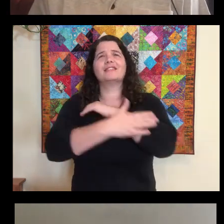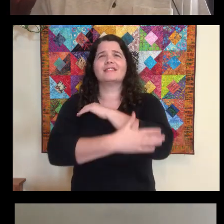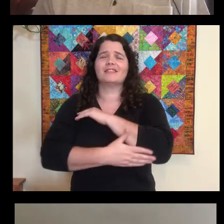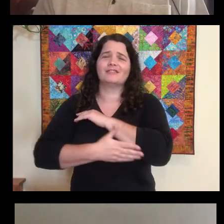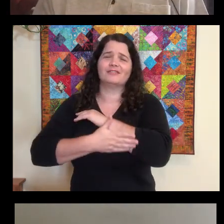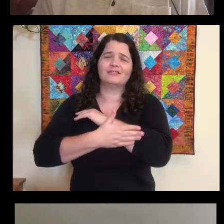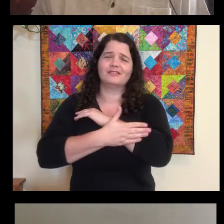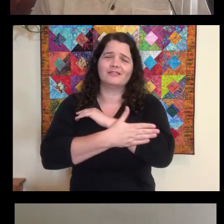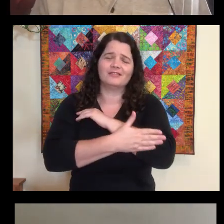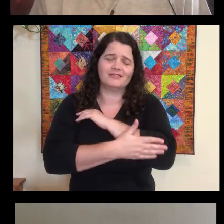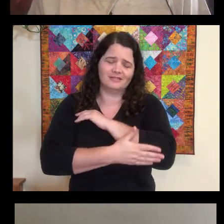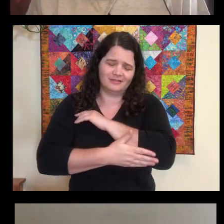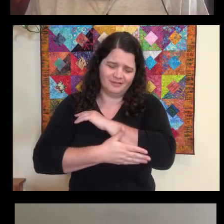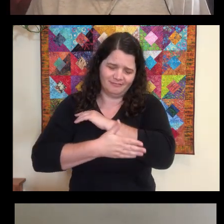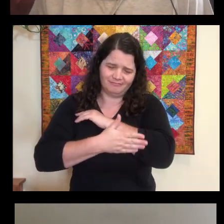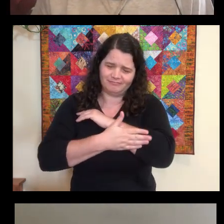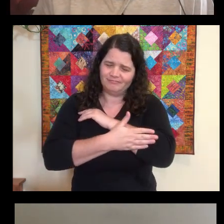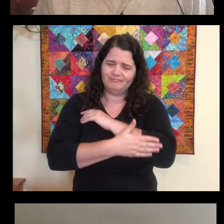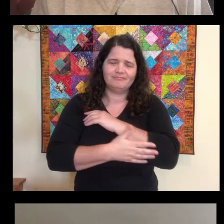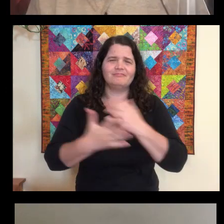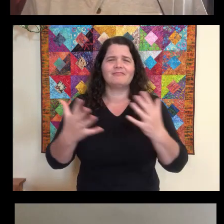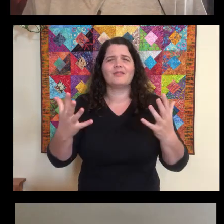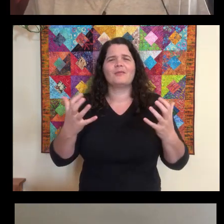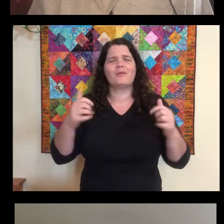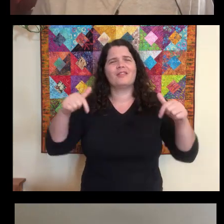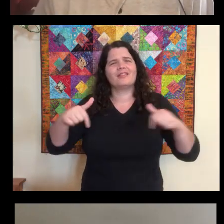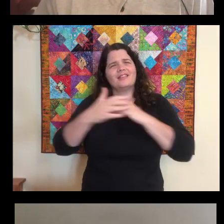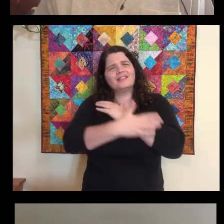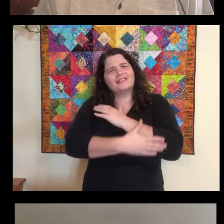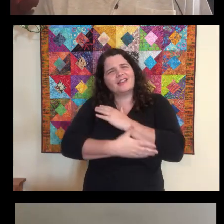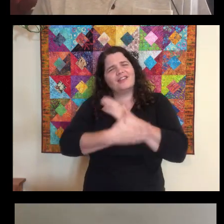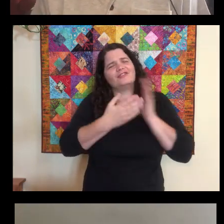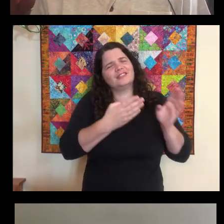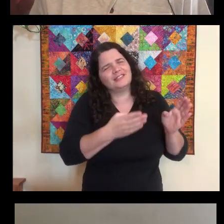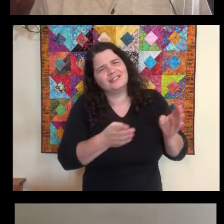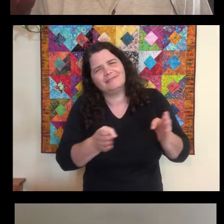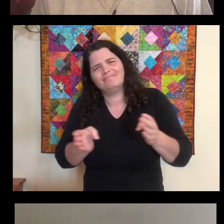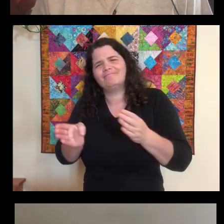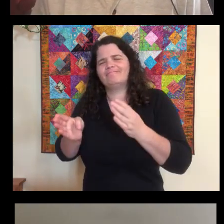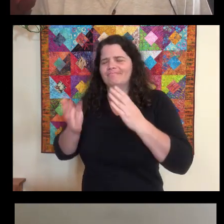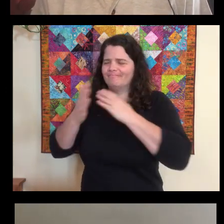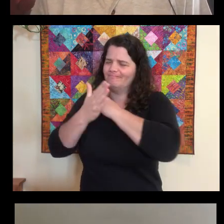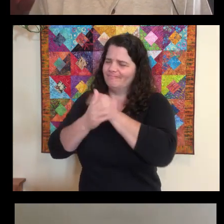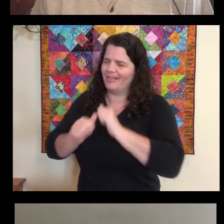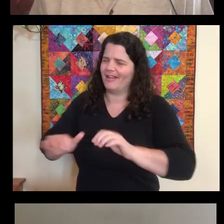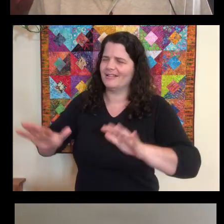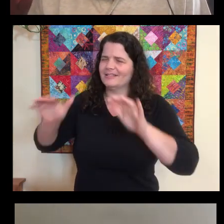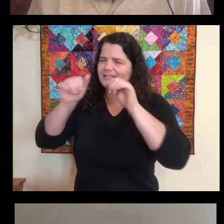Blessed be the nation. Blessed be the nation. Blessed be the nation. Blessed be